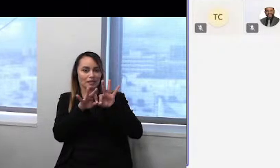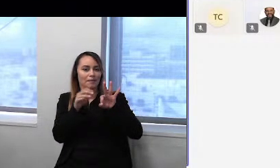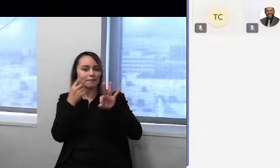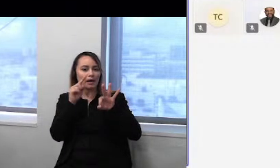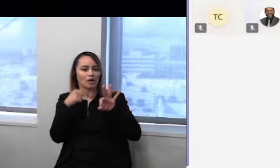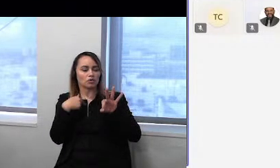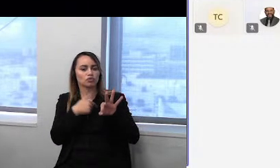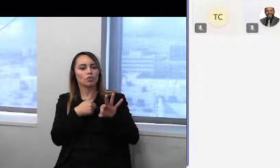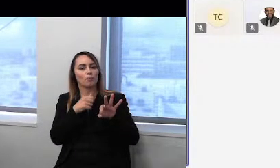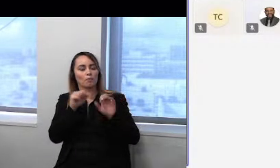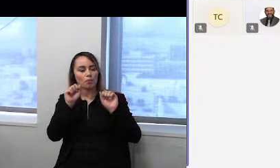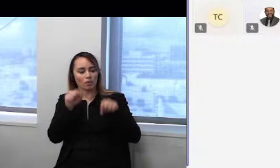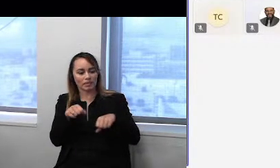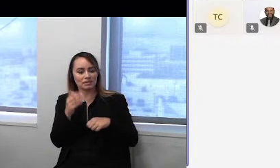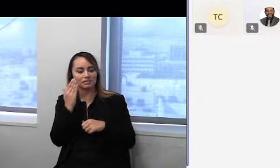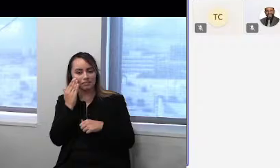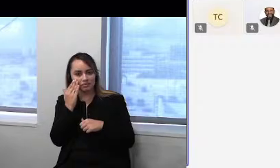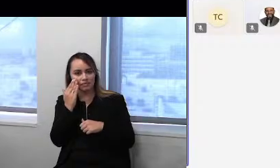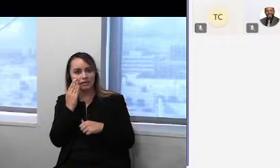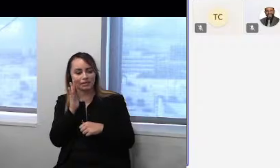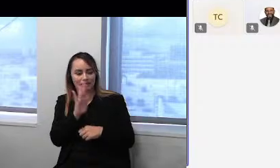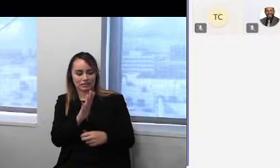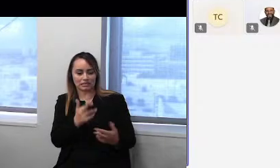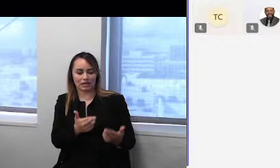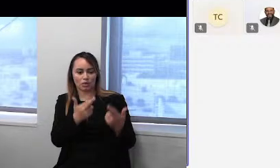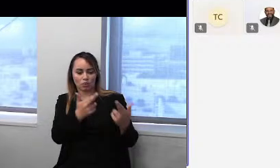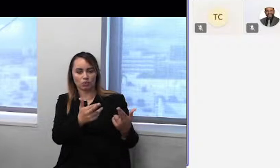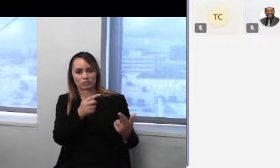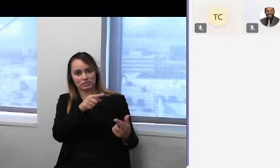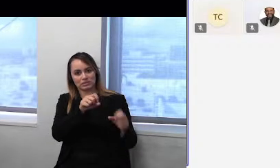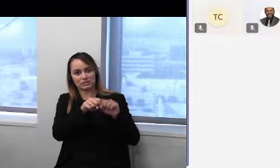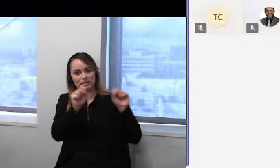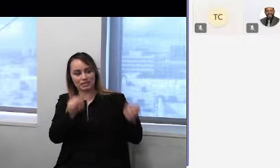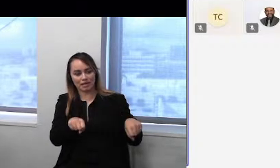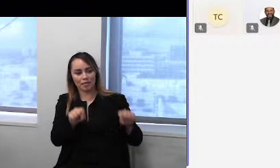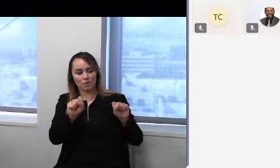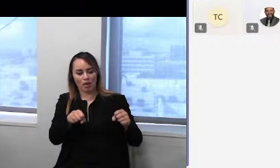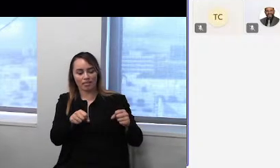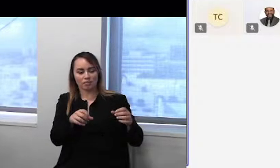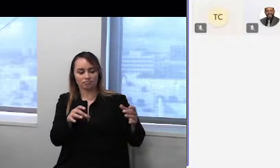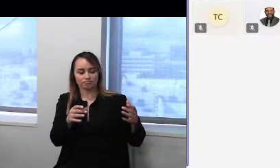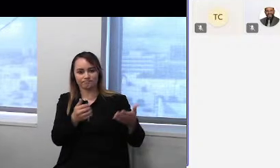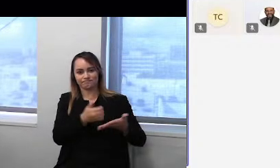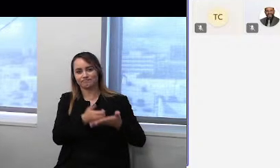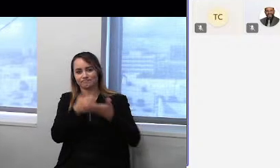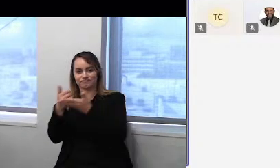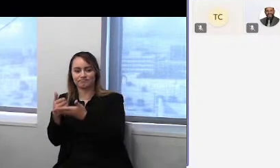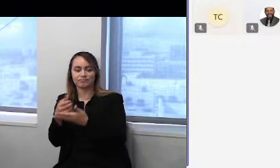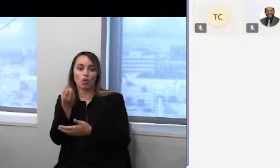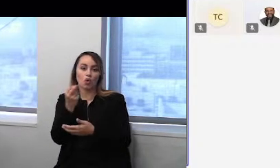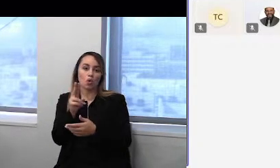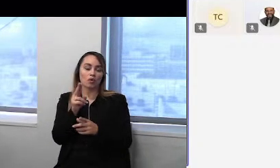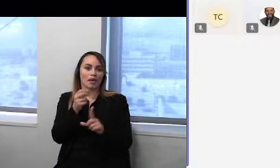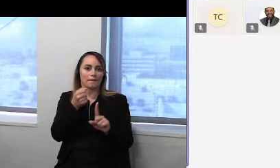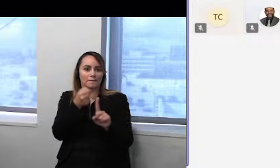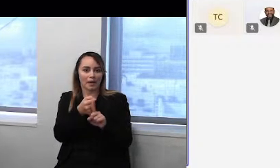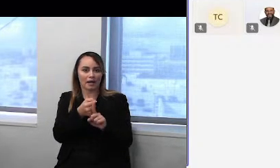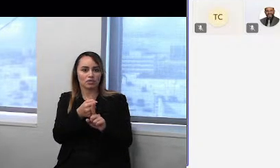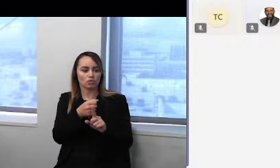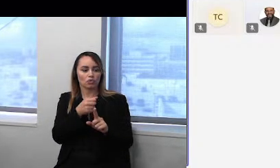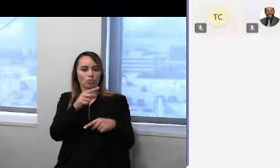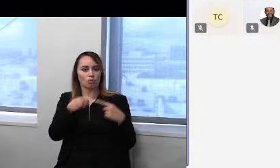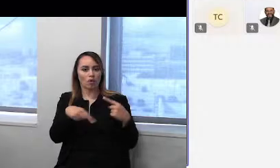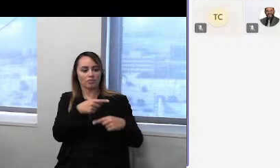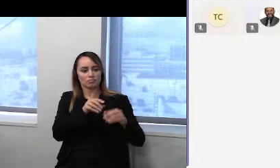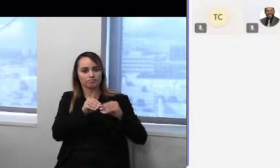the system to determine what additional impacts it may have to the facilities when it's get integrated. That level of detail it's not,